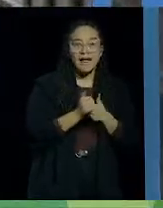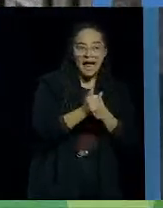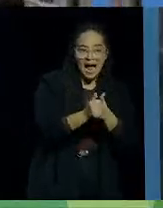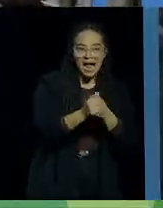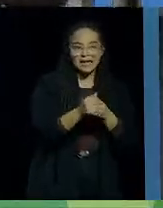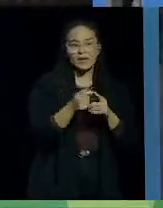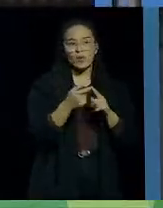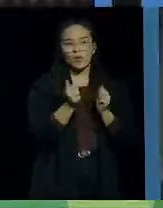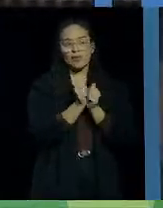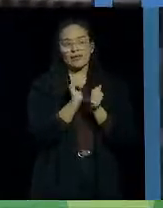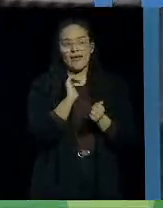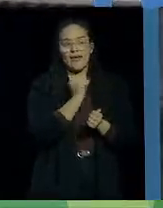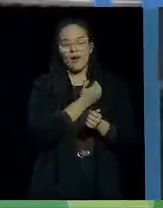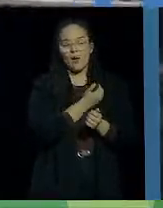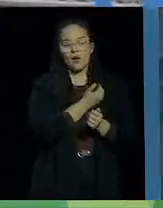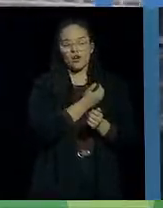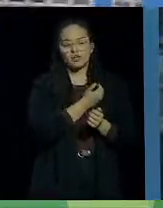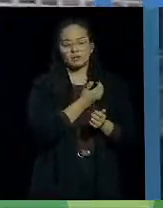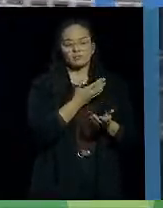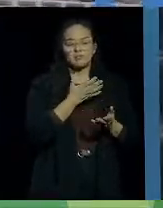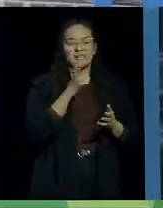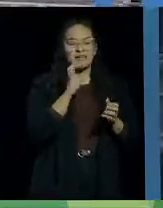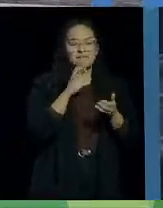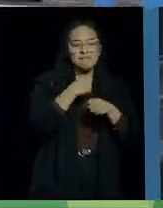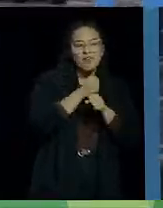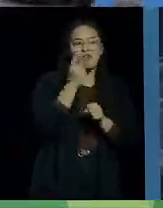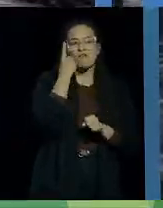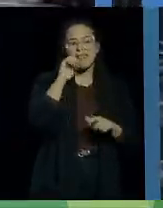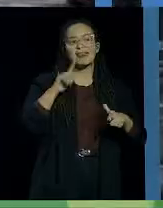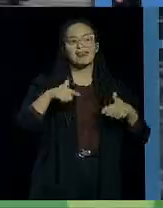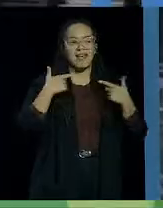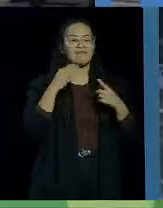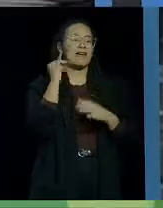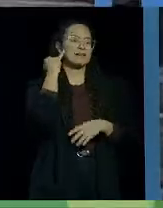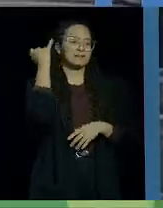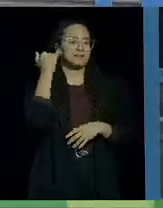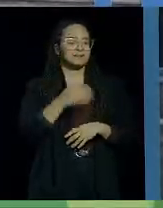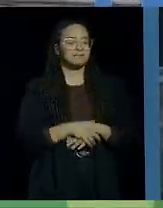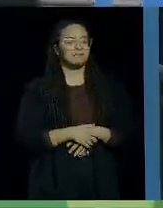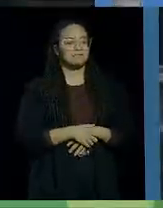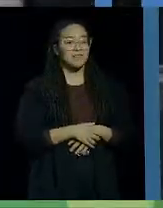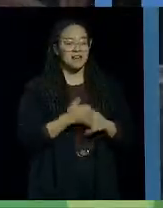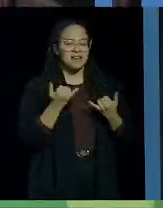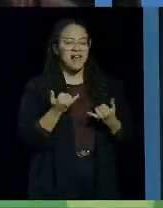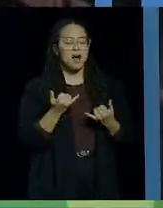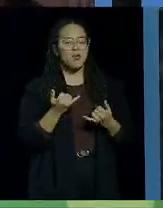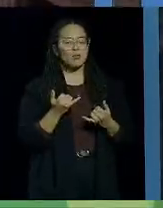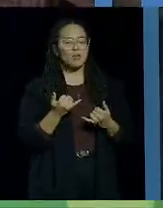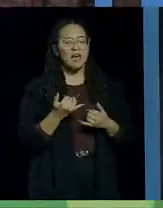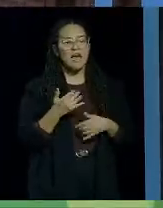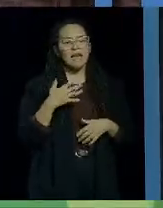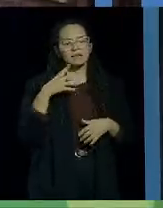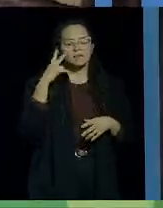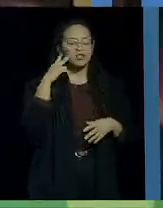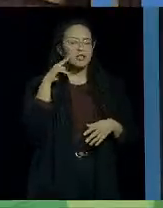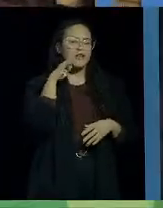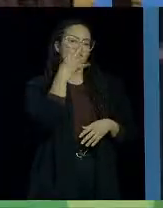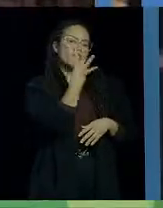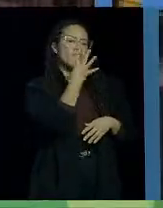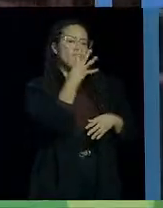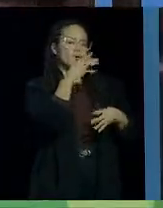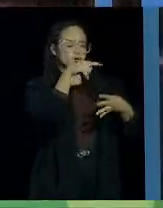is above all guided by our Invented for Life ethos. And it has 4